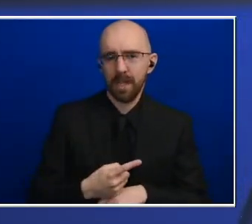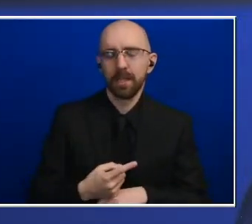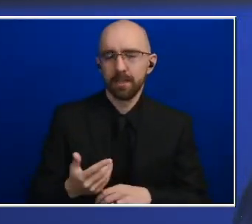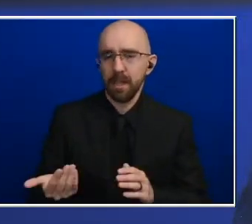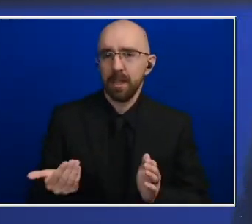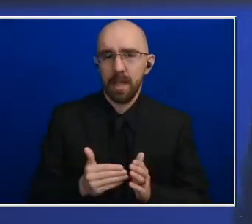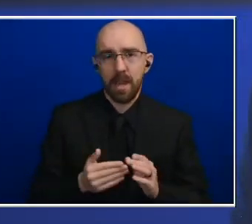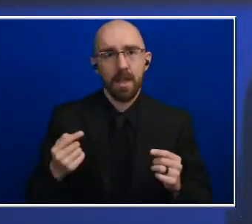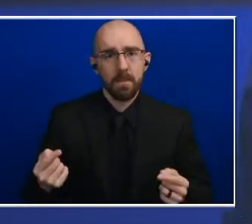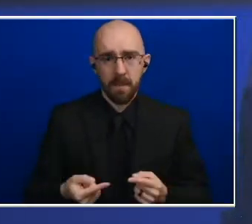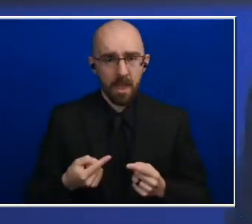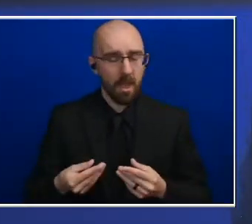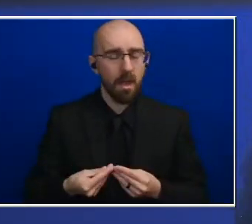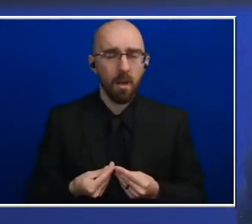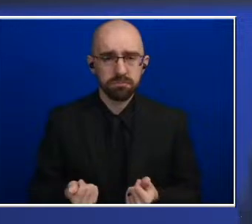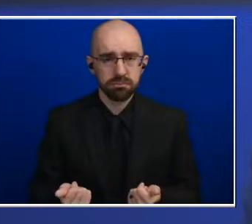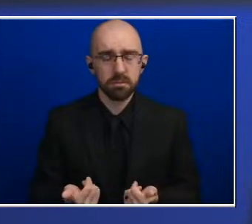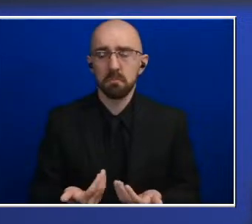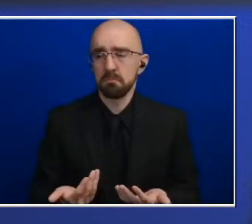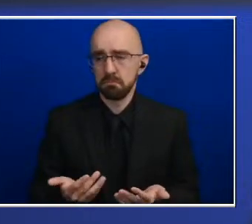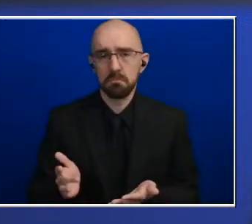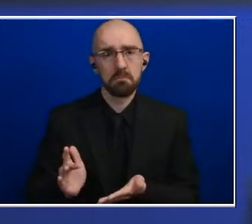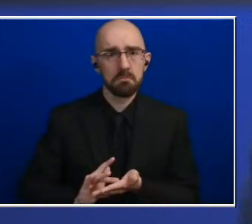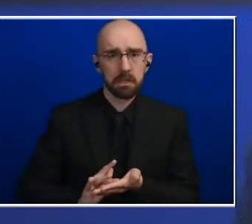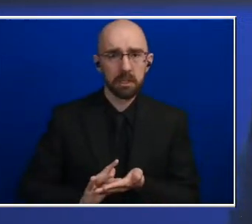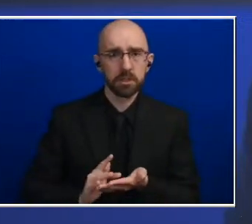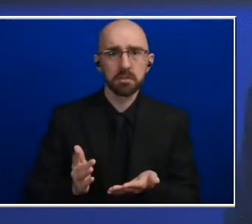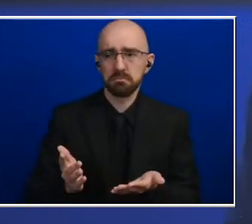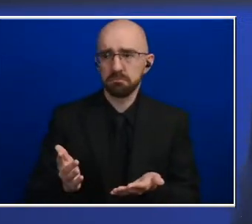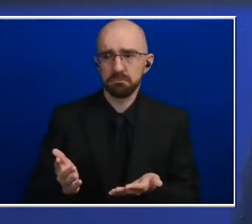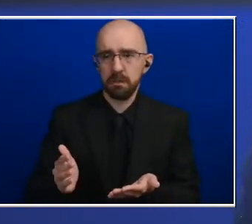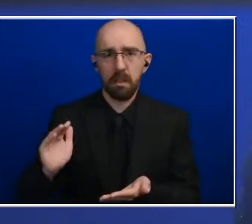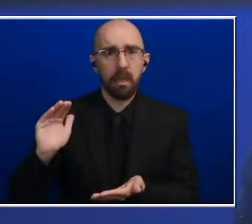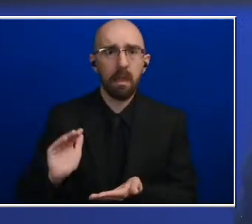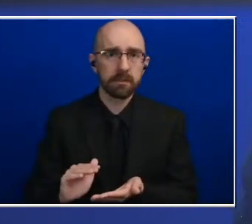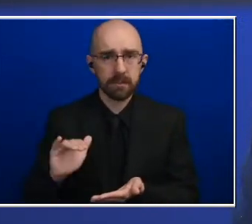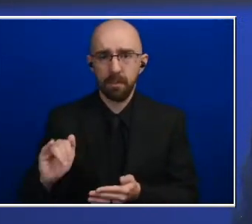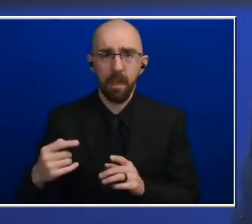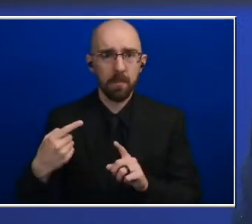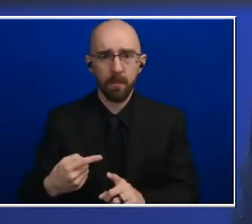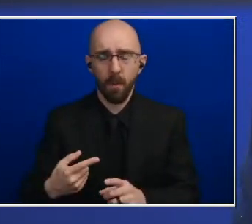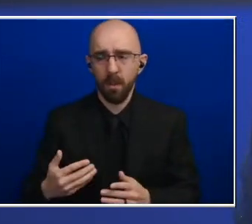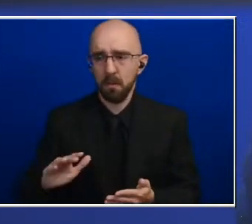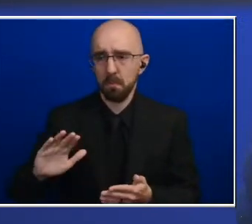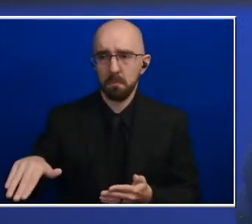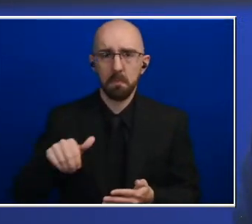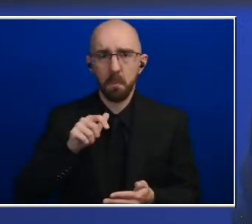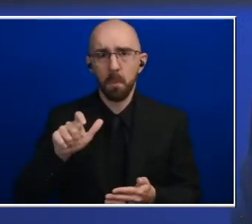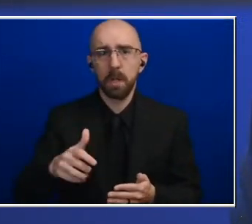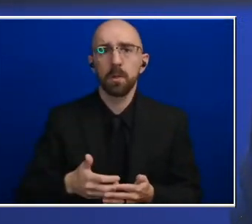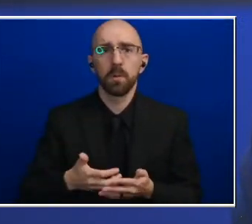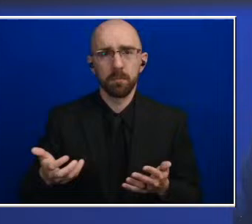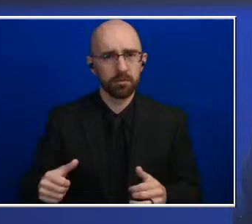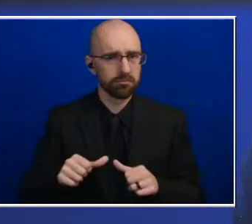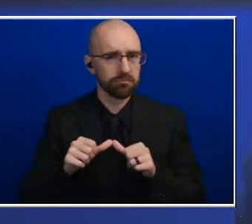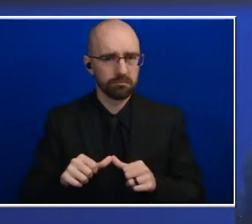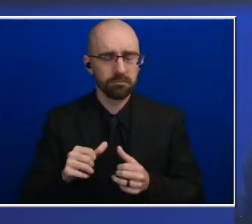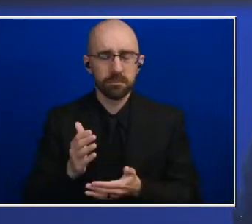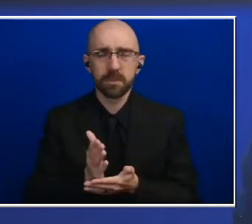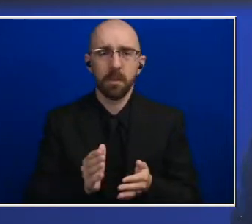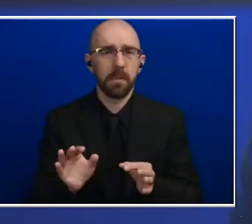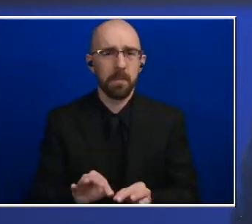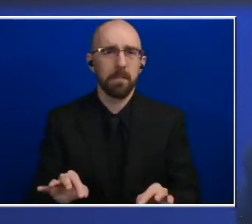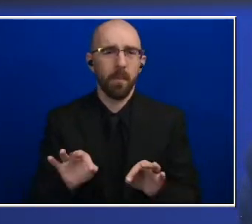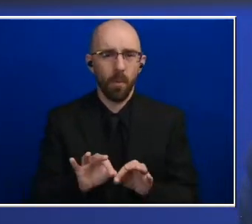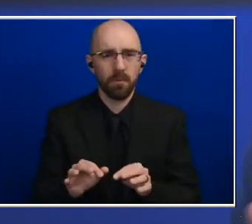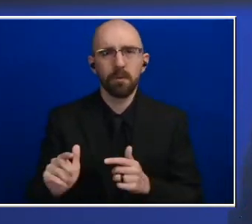gone. The medication was even less at that point, and continued some important conversations.